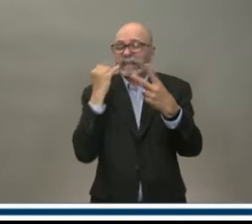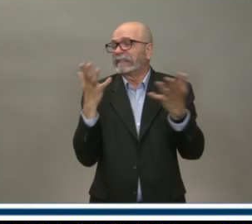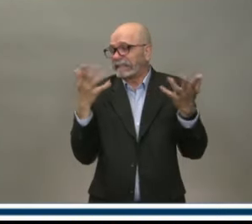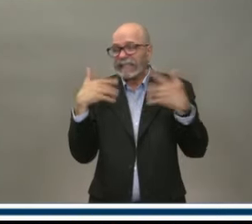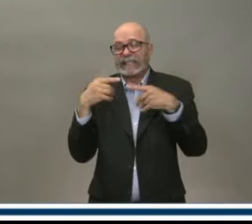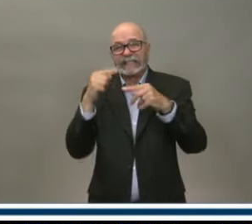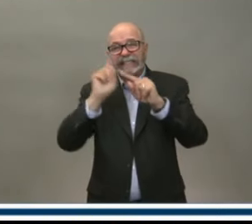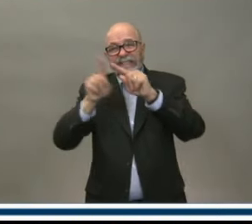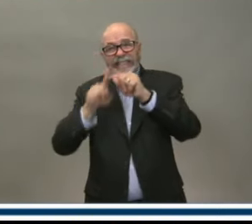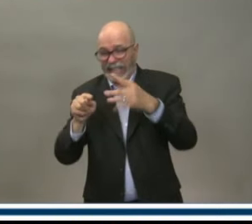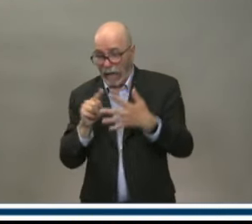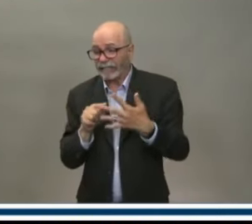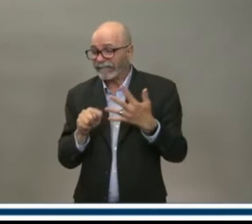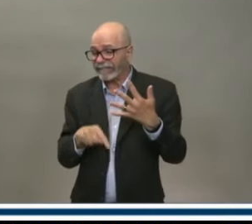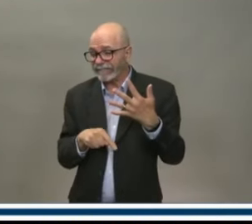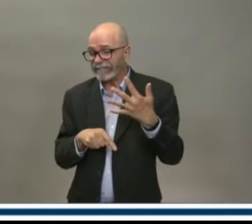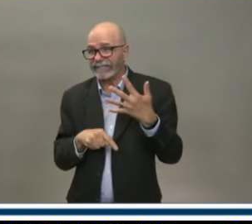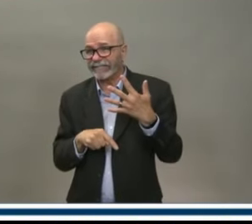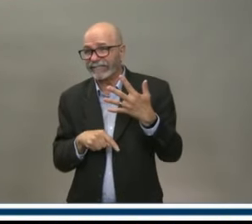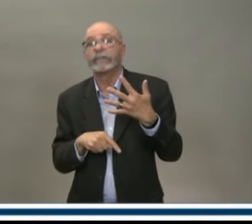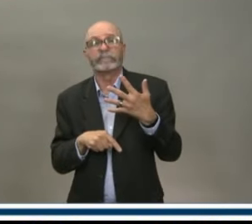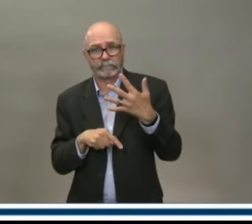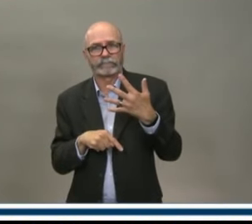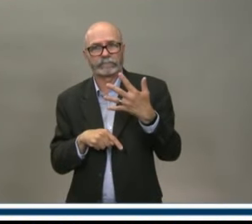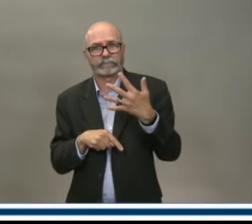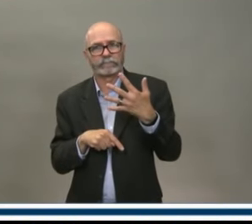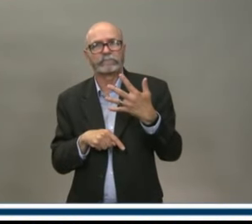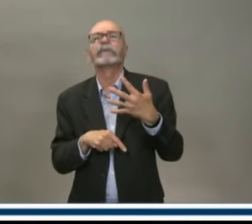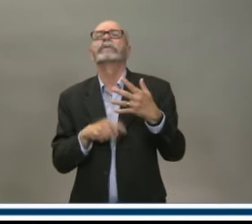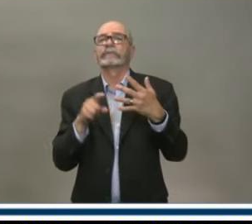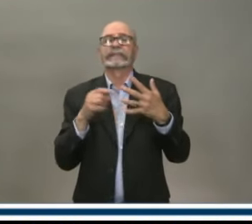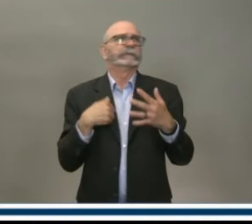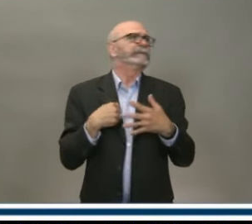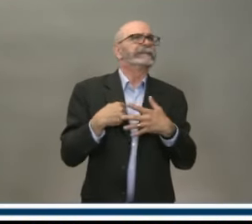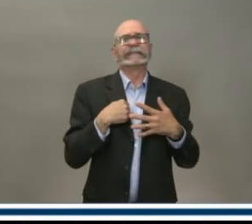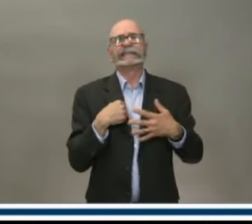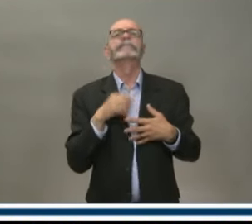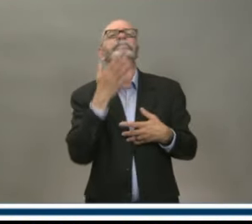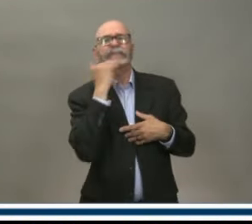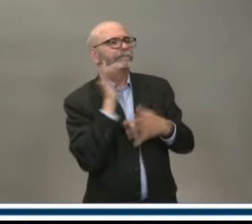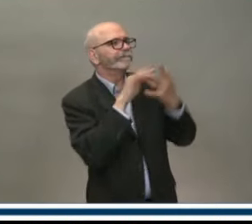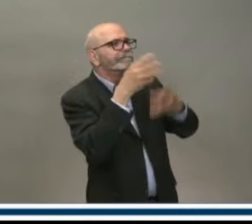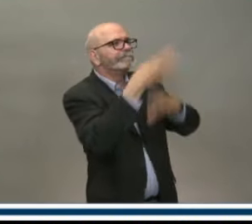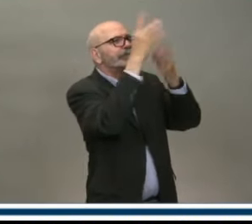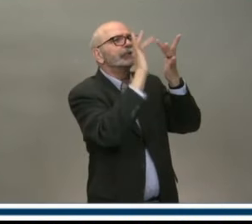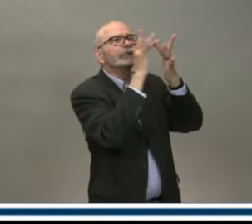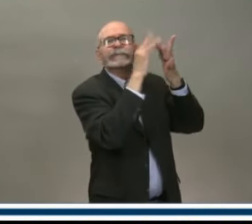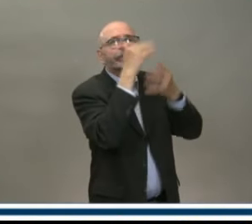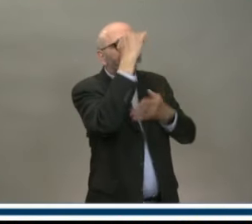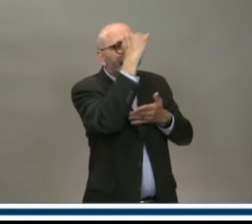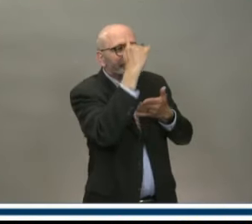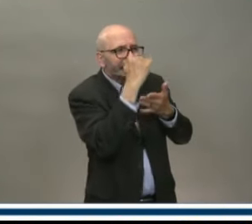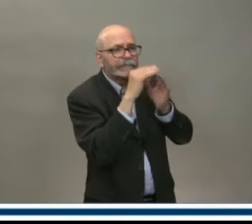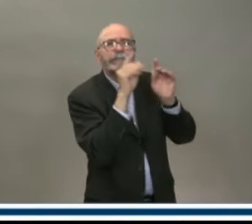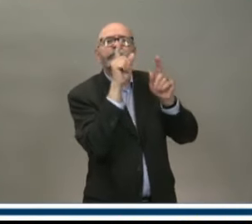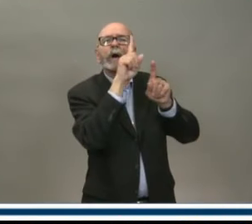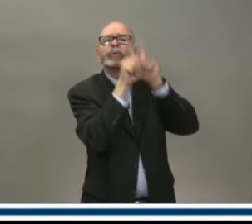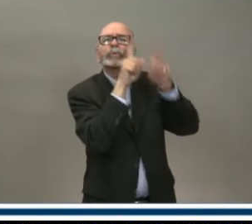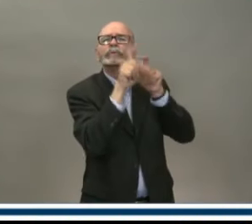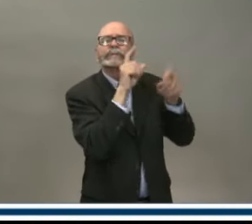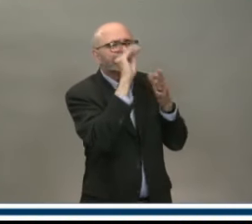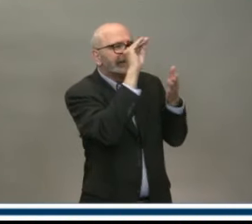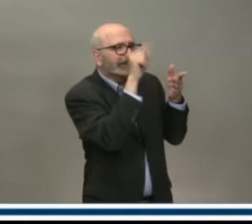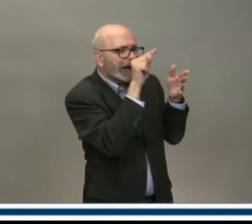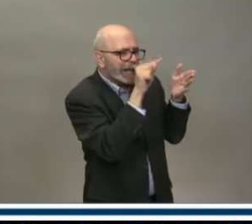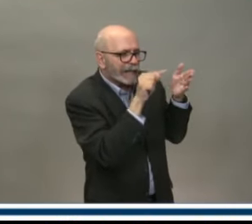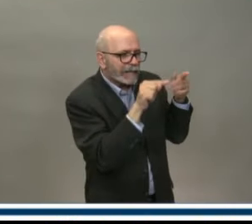of those symptoms, if you're able to and have the online access, go to the online 811 assessment tool and then follow